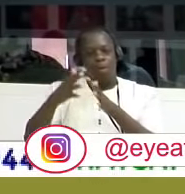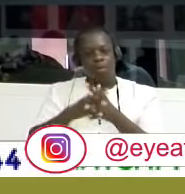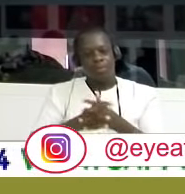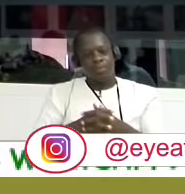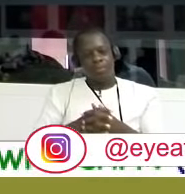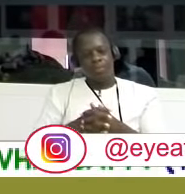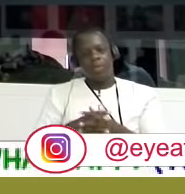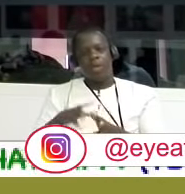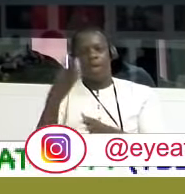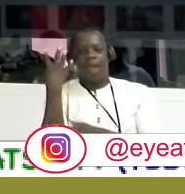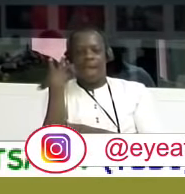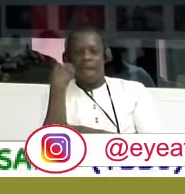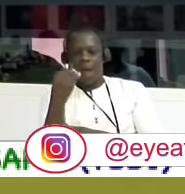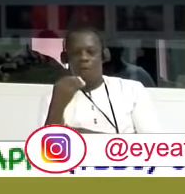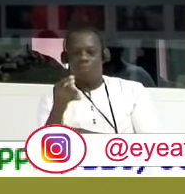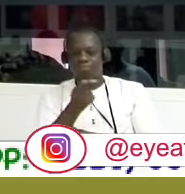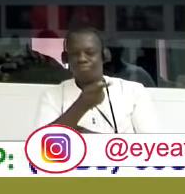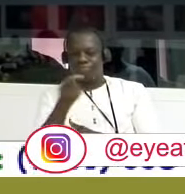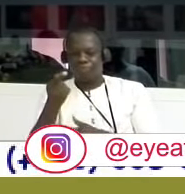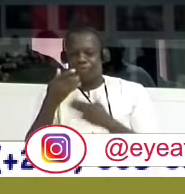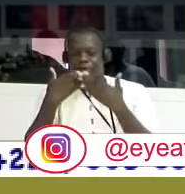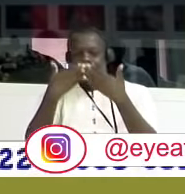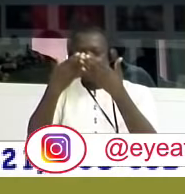how that information flowed generally.